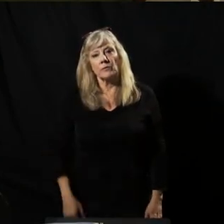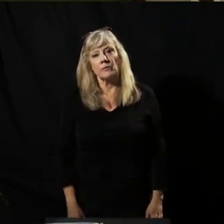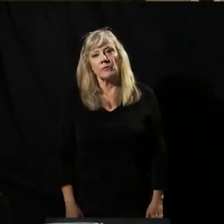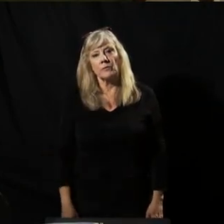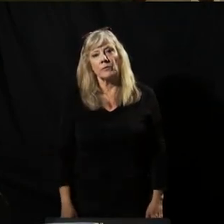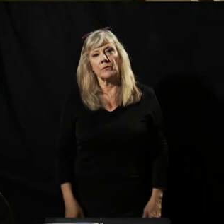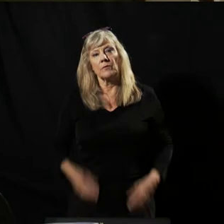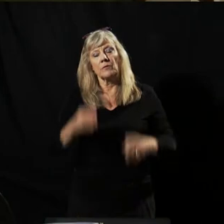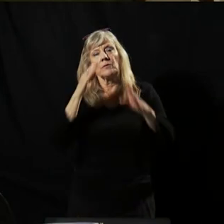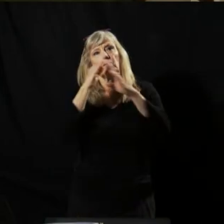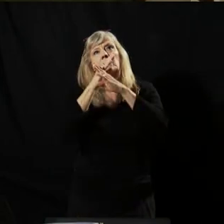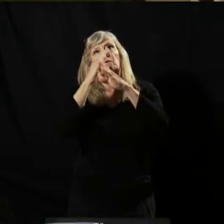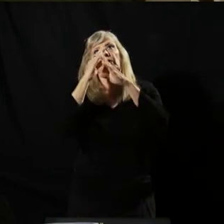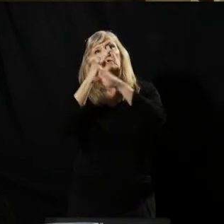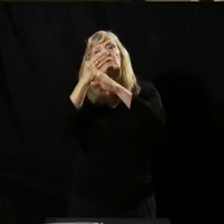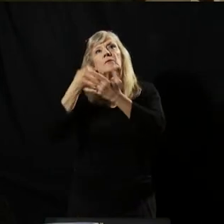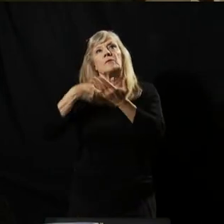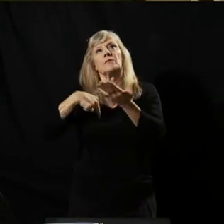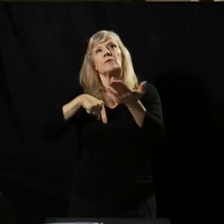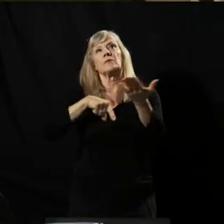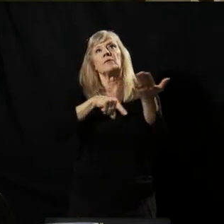guard us